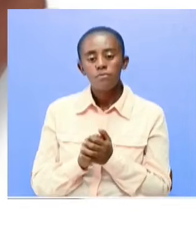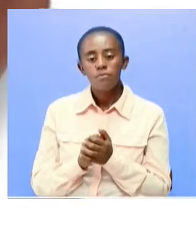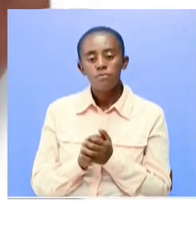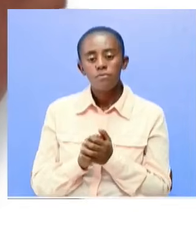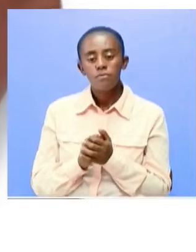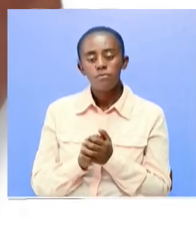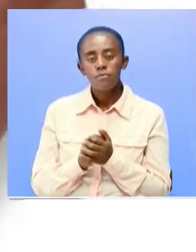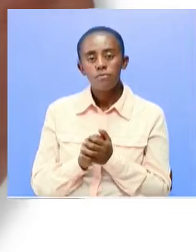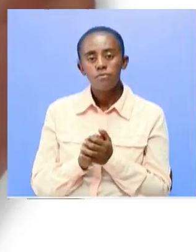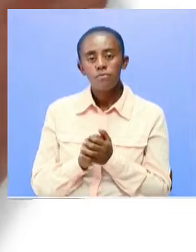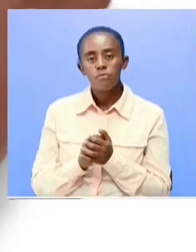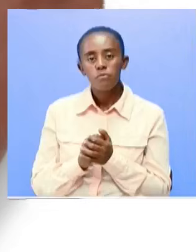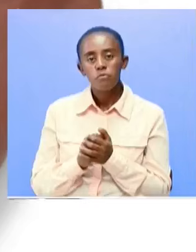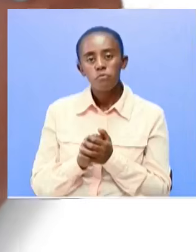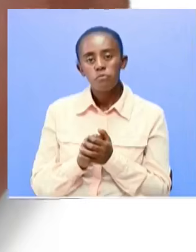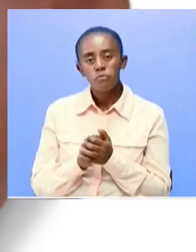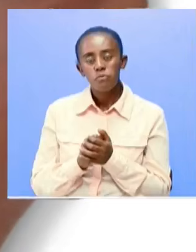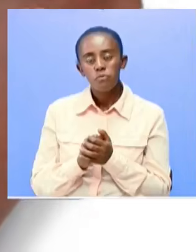of